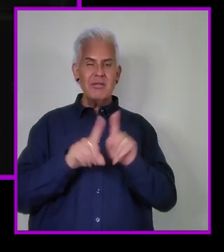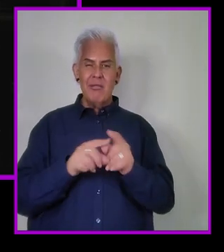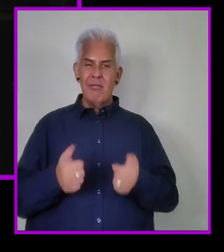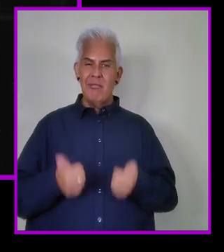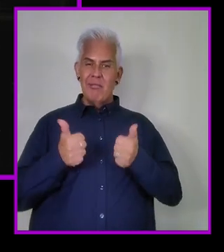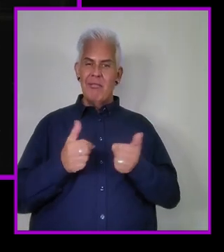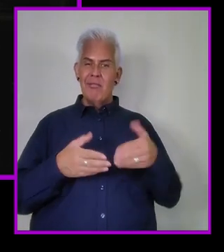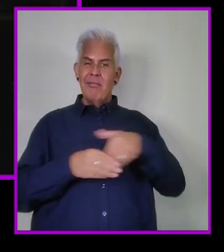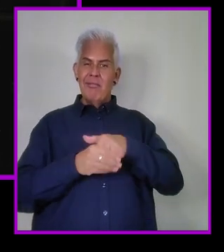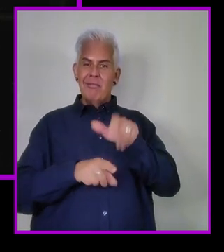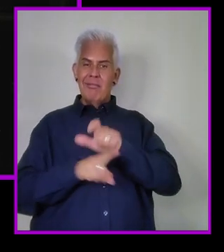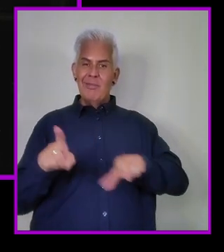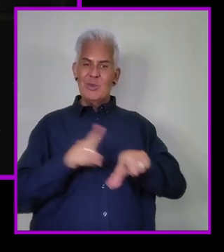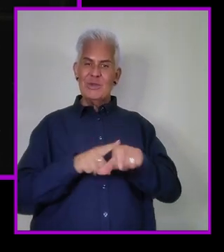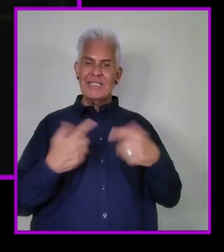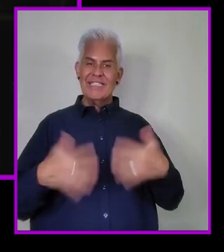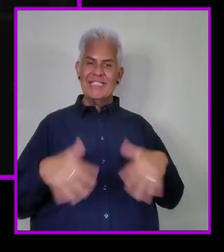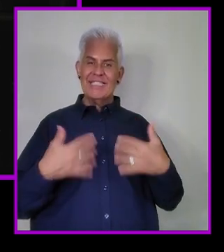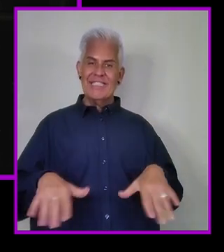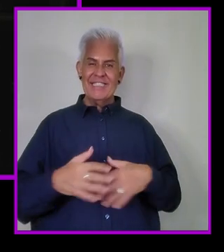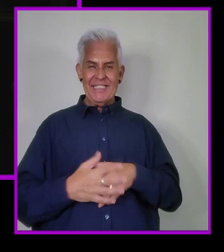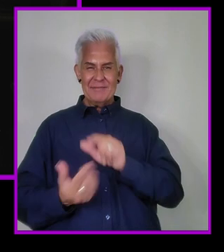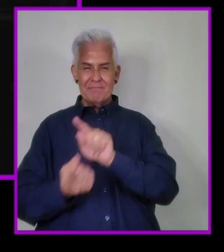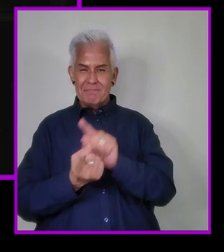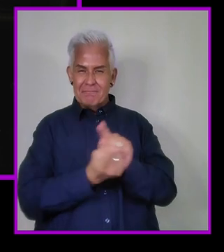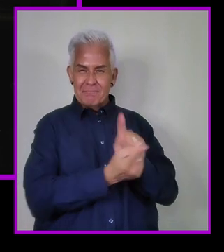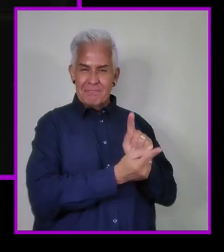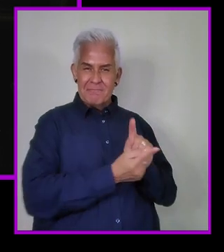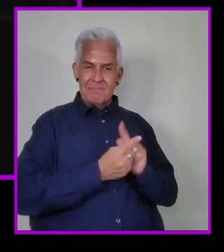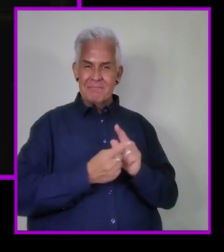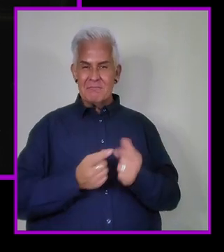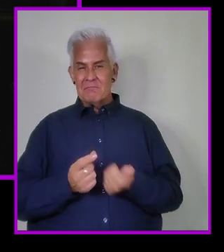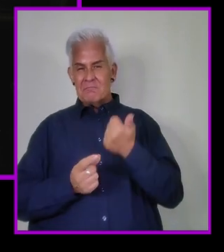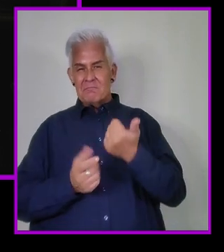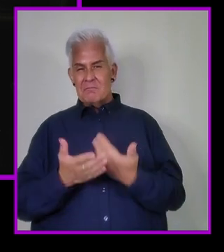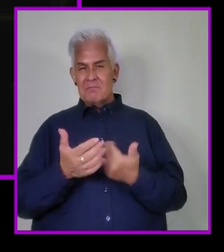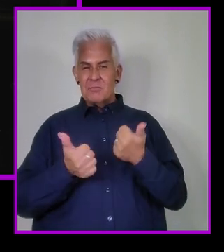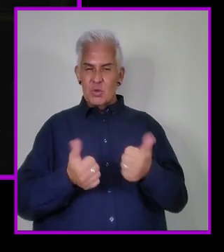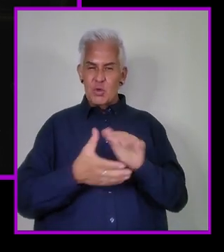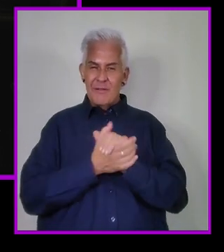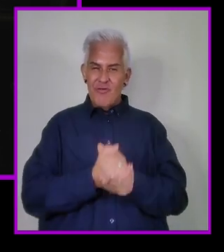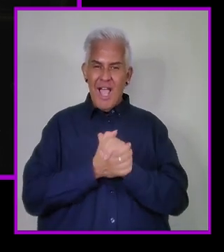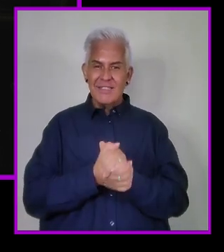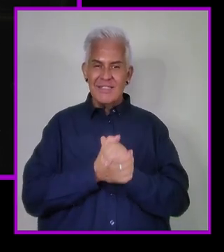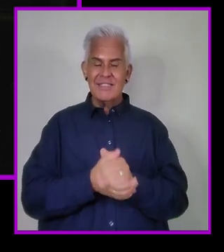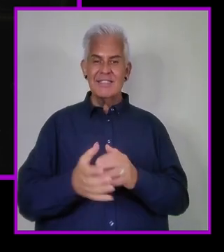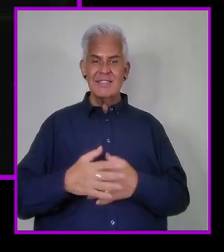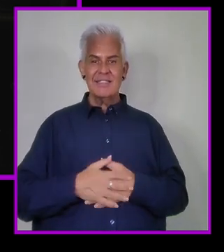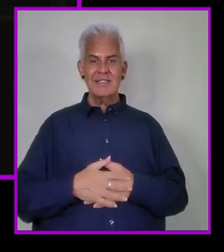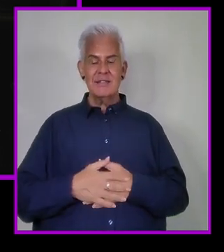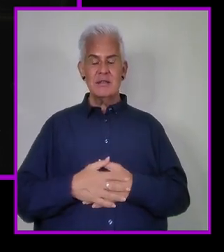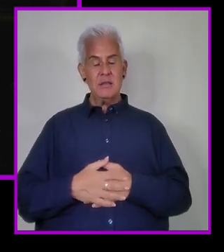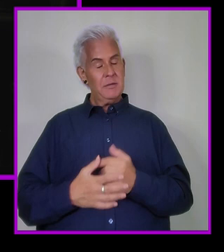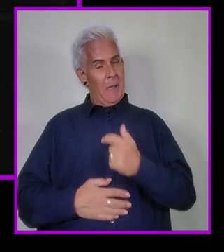community to be part of. And I've met so many new good friends in it. And very